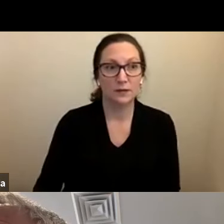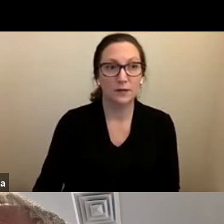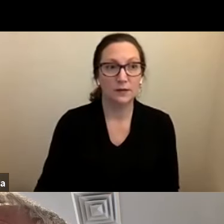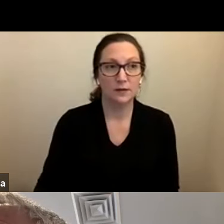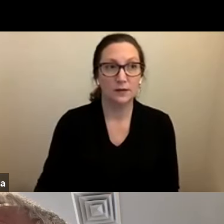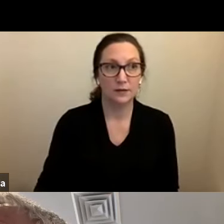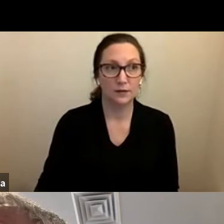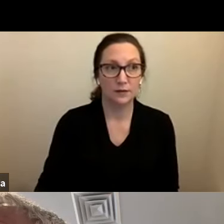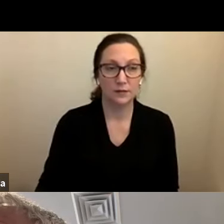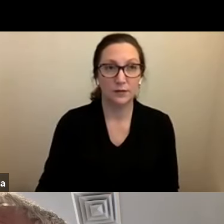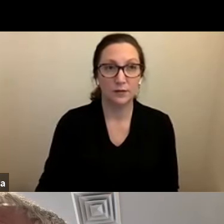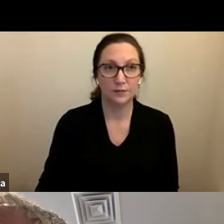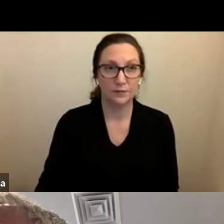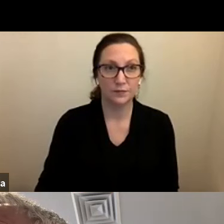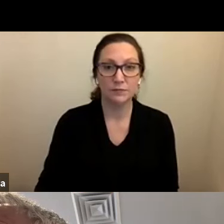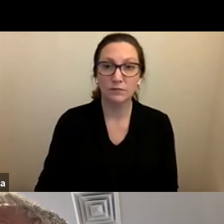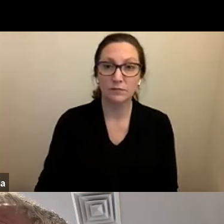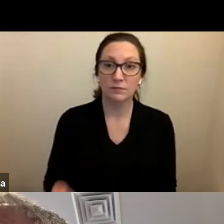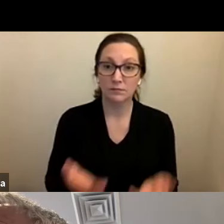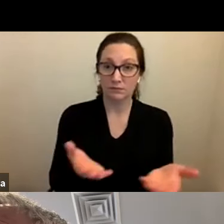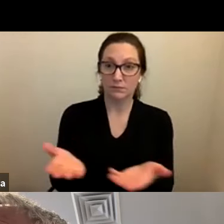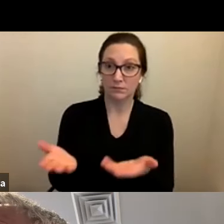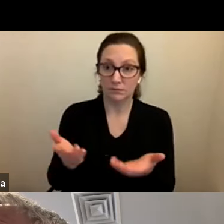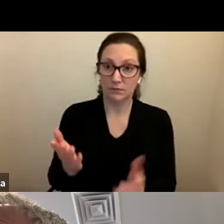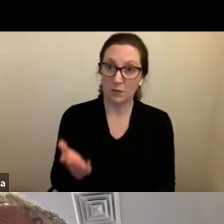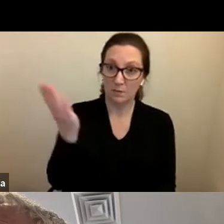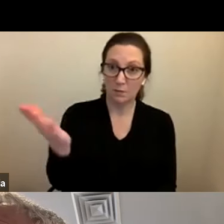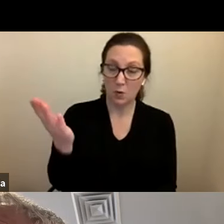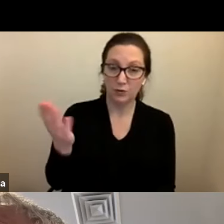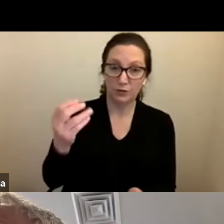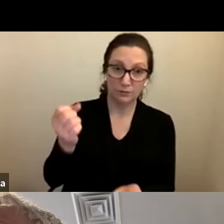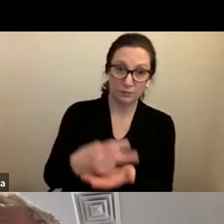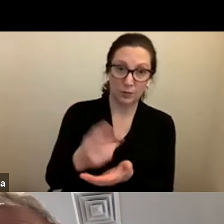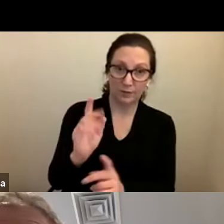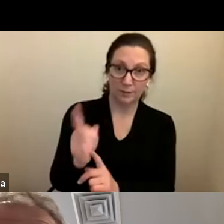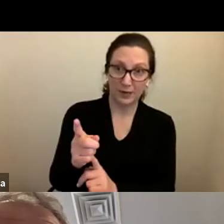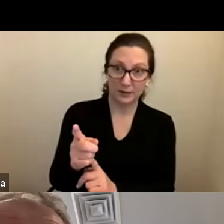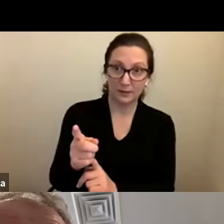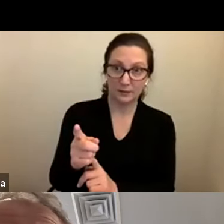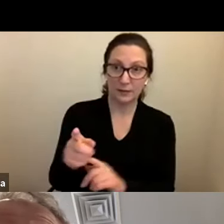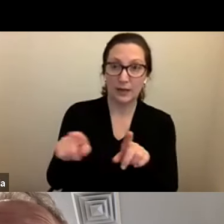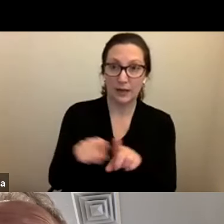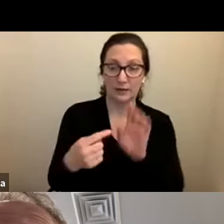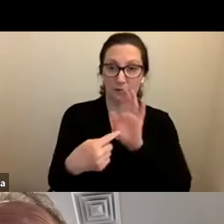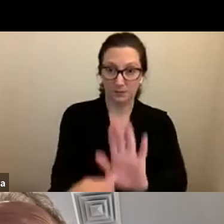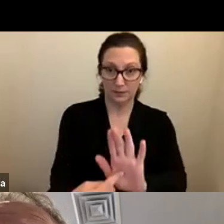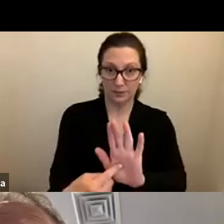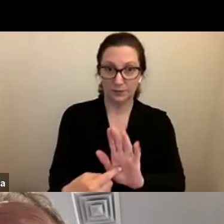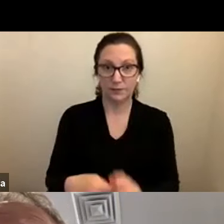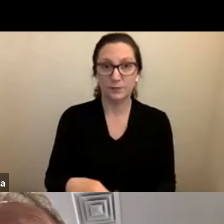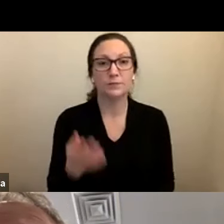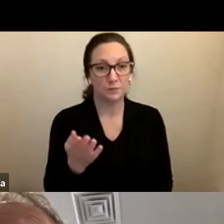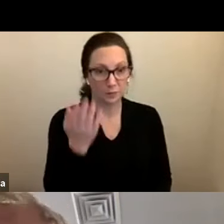At this time, I would like to entertain a motion to approve the minutes as presented. So,